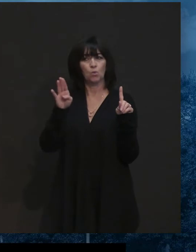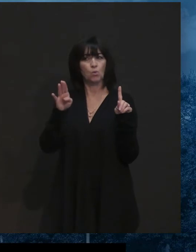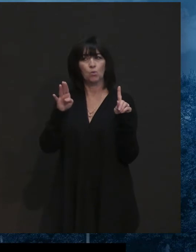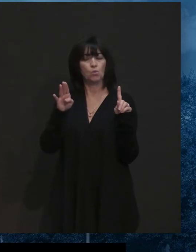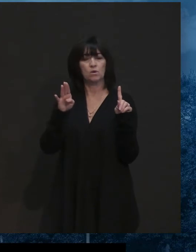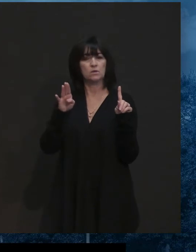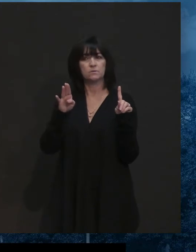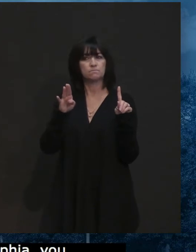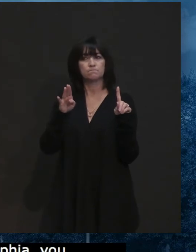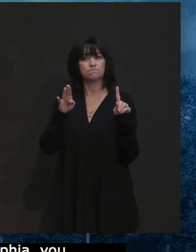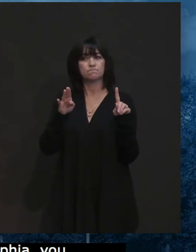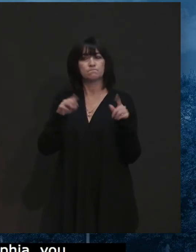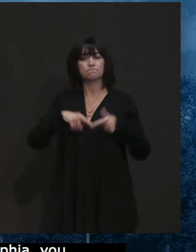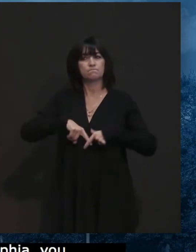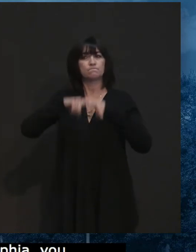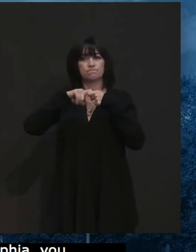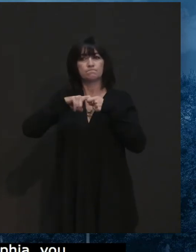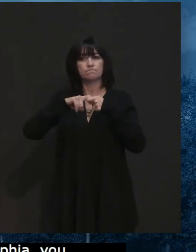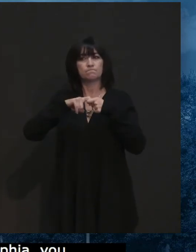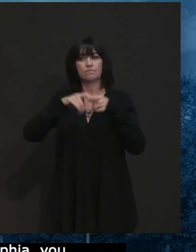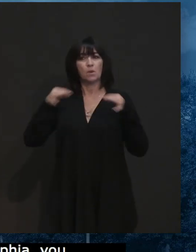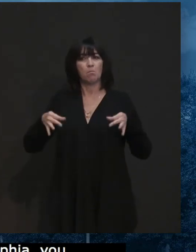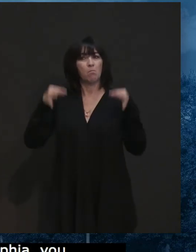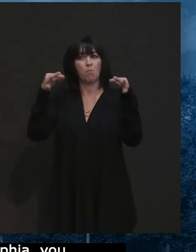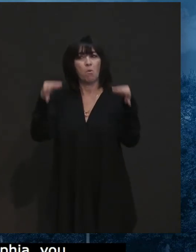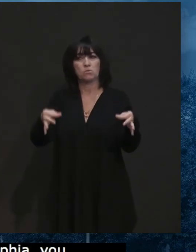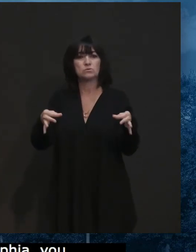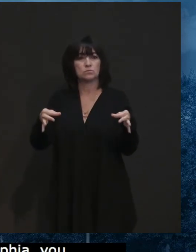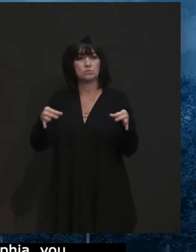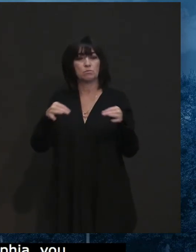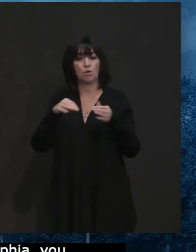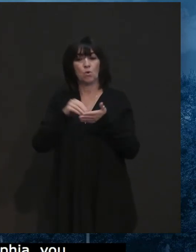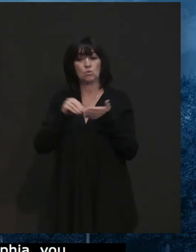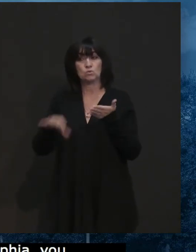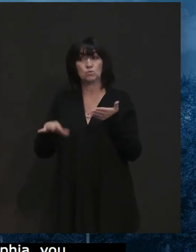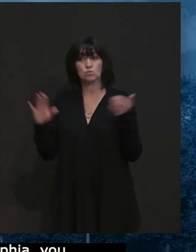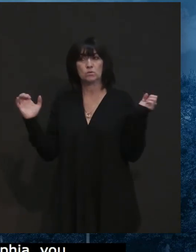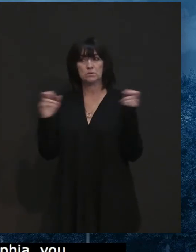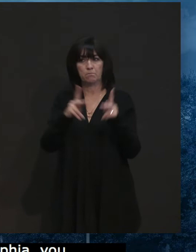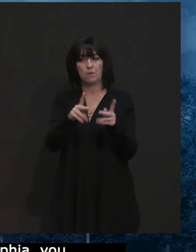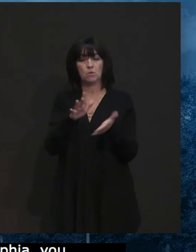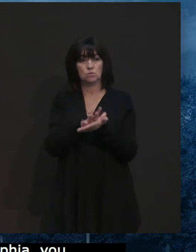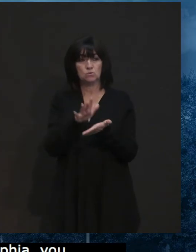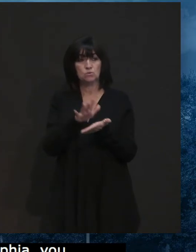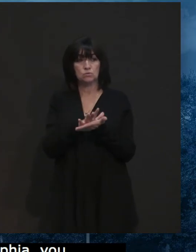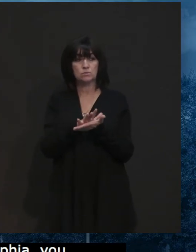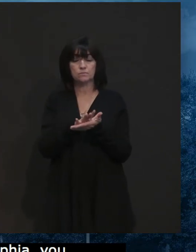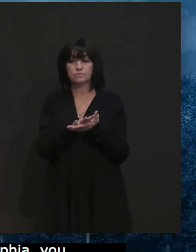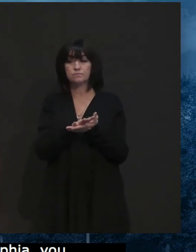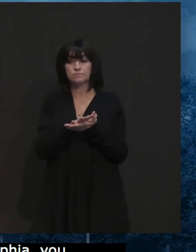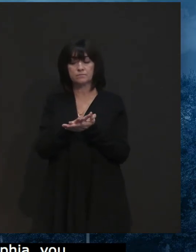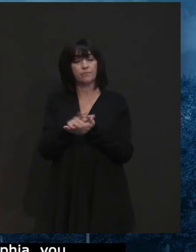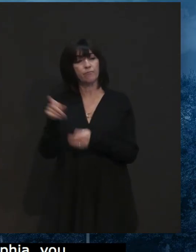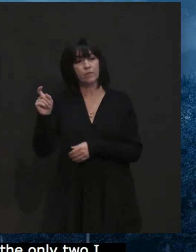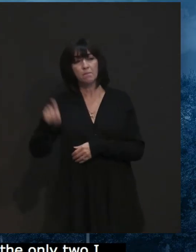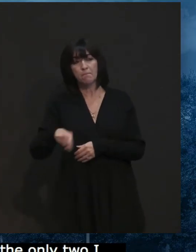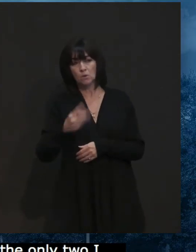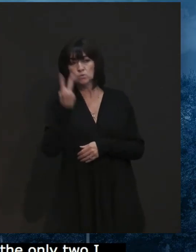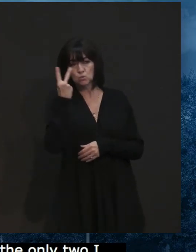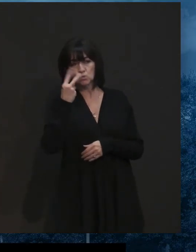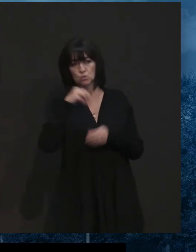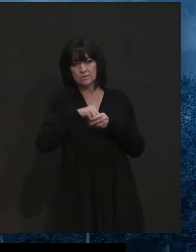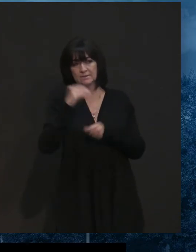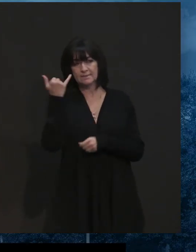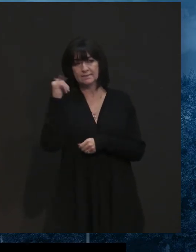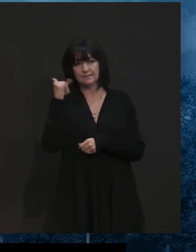that the state is looking at, and I think you only need 2, I think, if I recall correctly. Is that 2 in yellow? 2, yeah. Right. And so